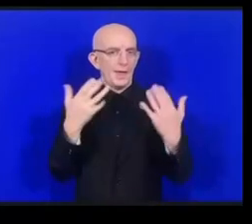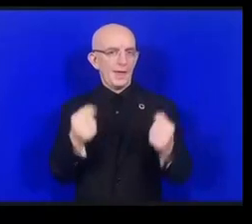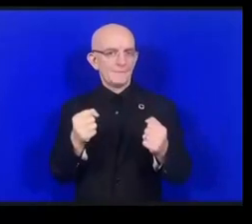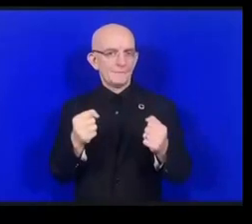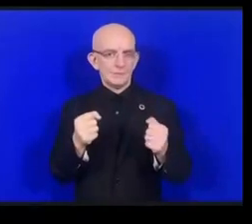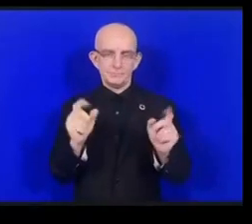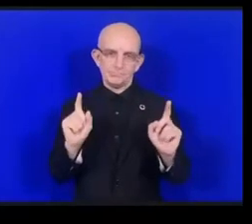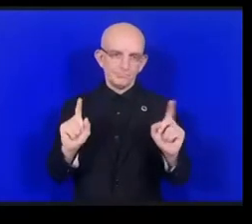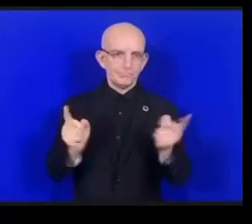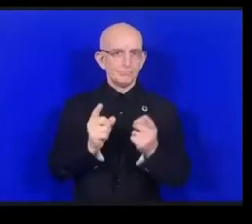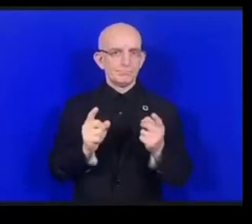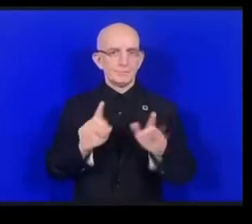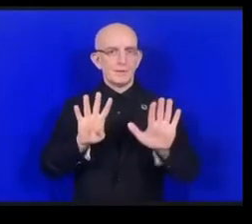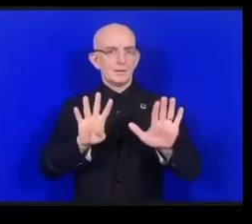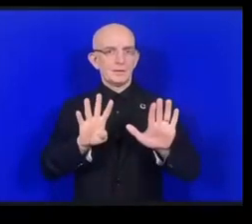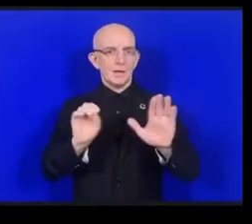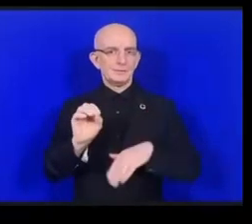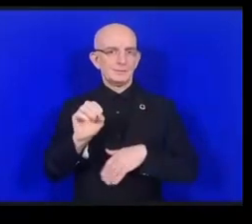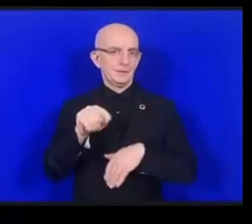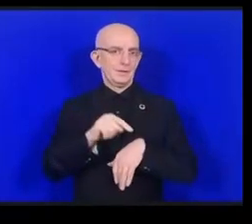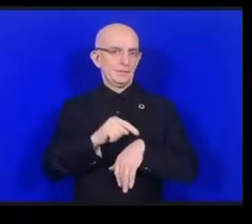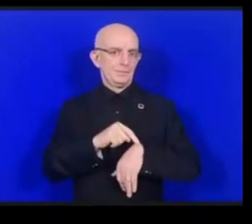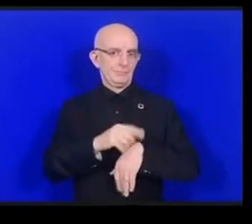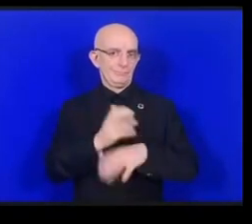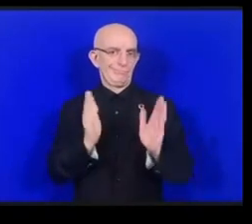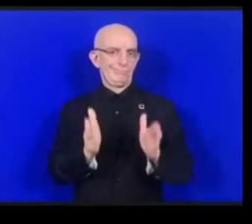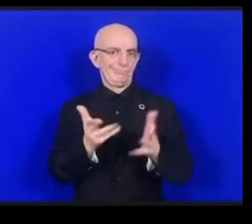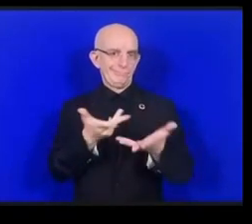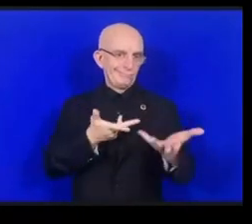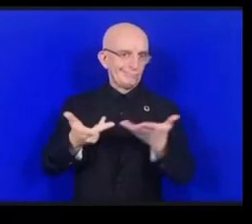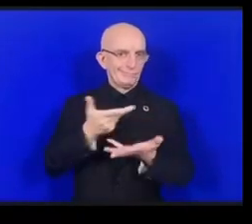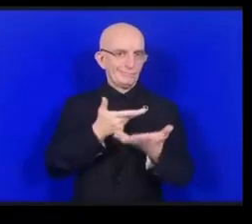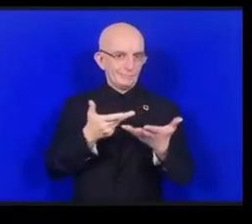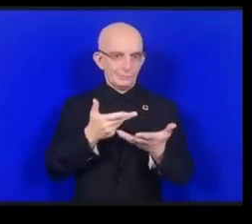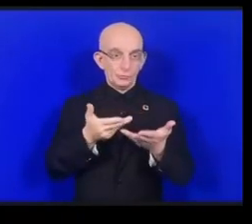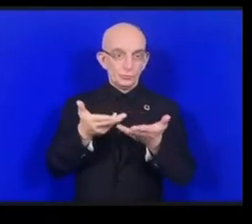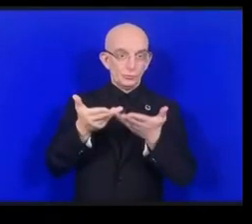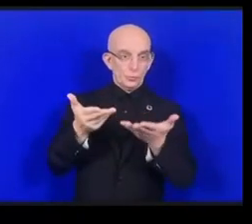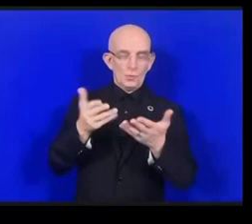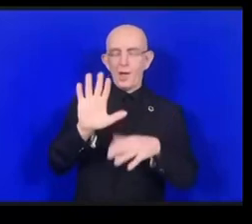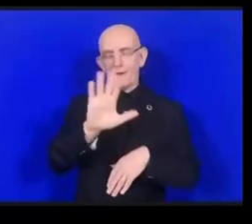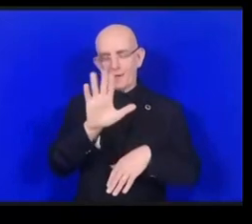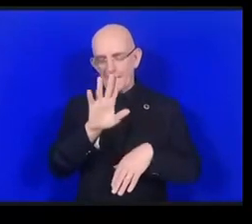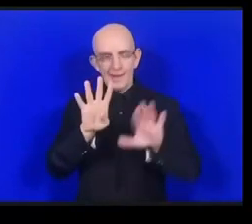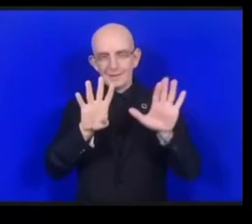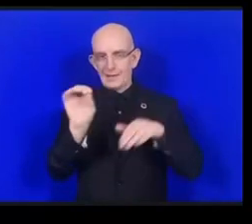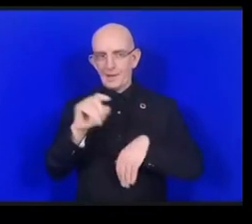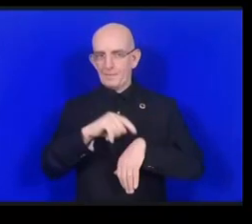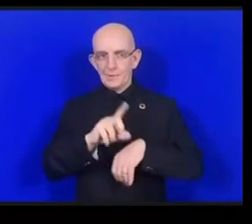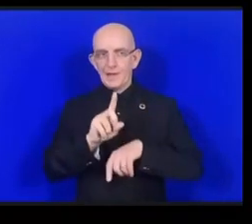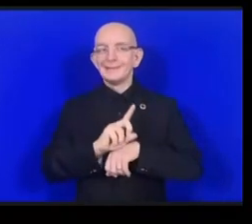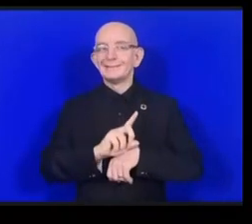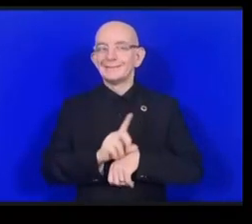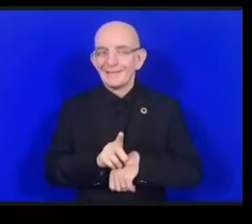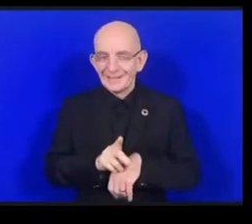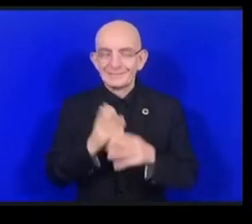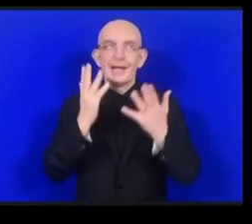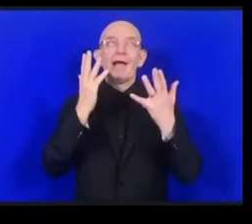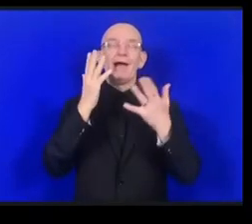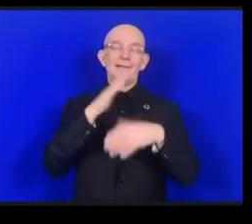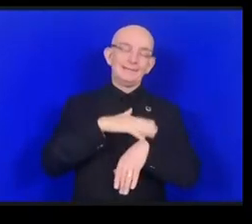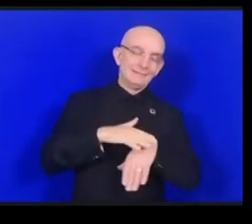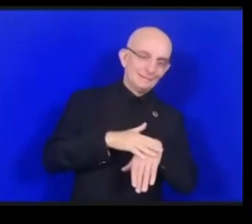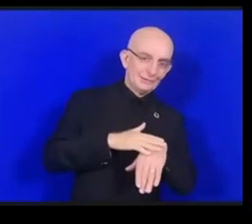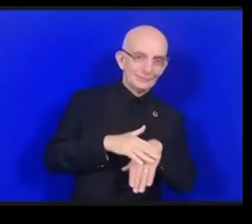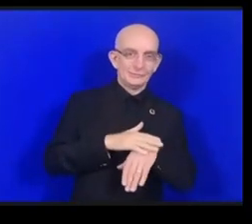92nd I'm so sorry I'm so sorry so 902s the flest years uh my name